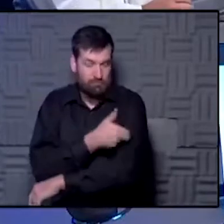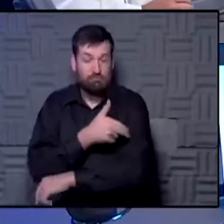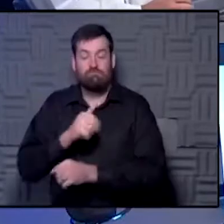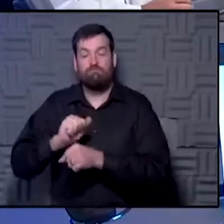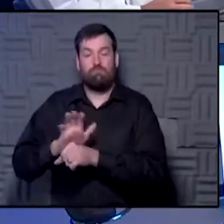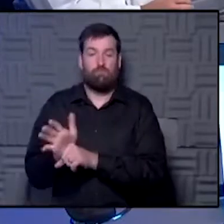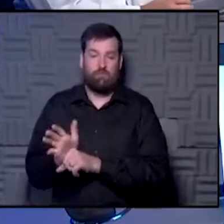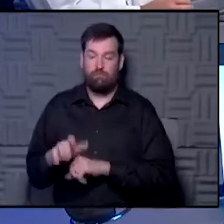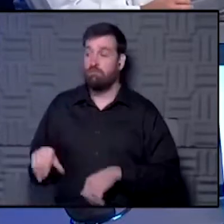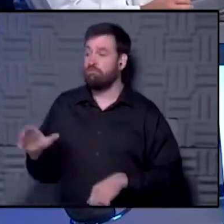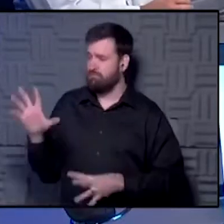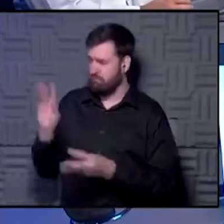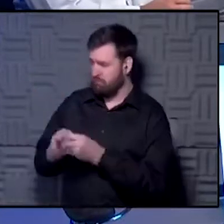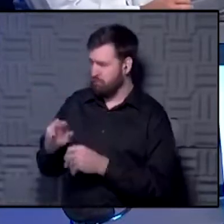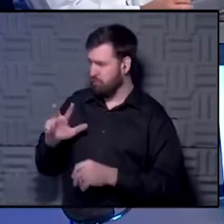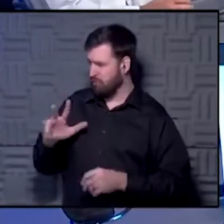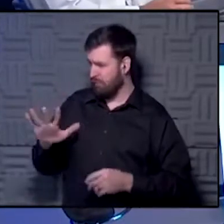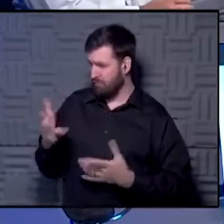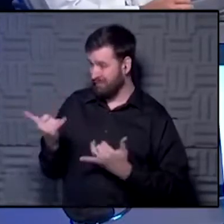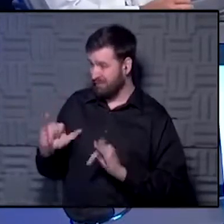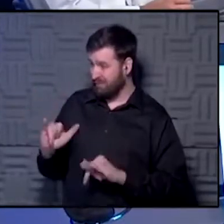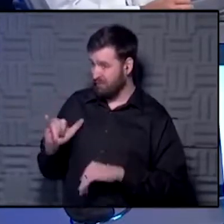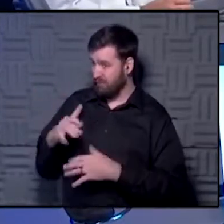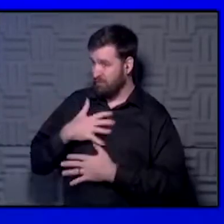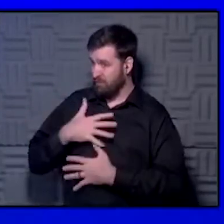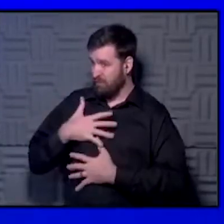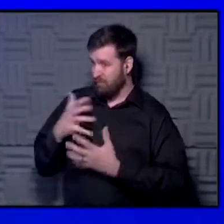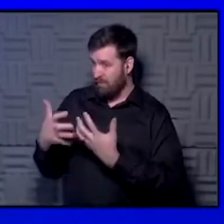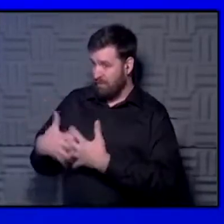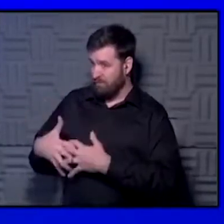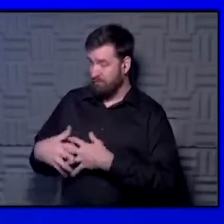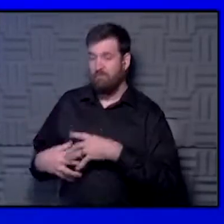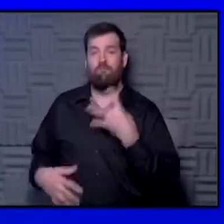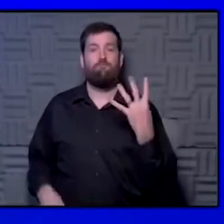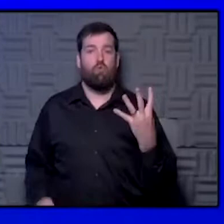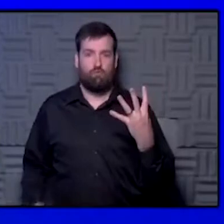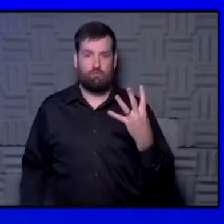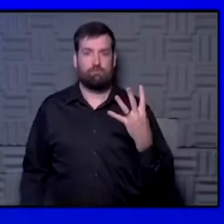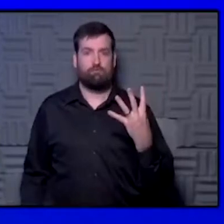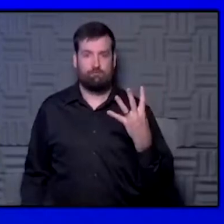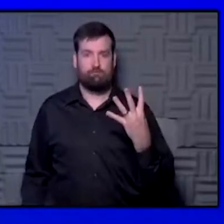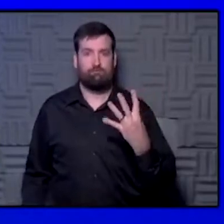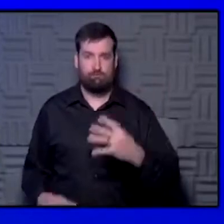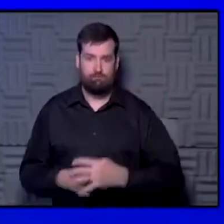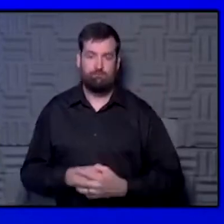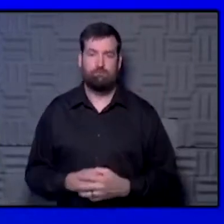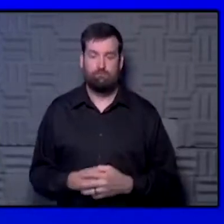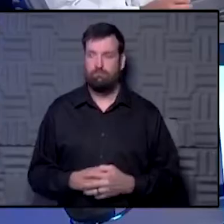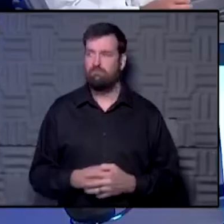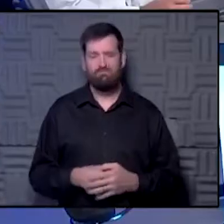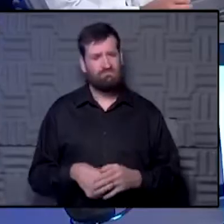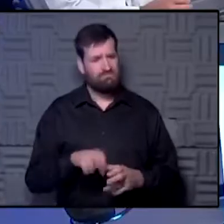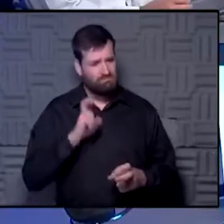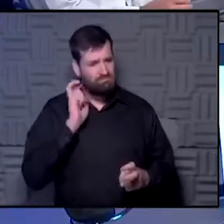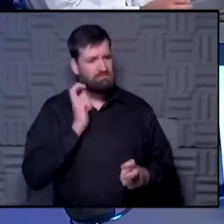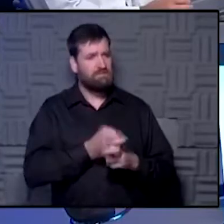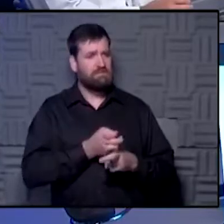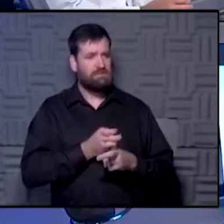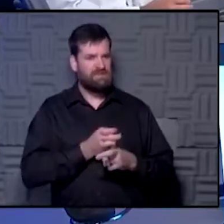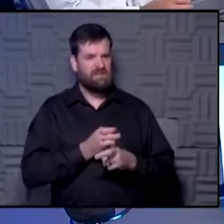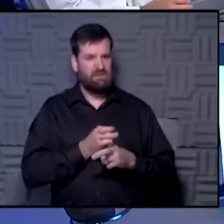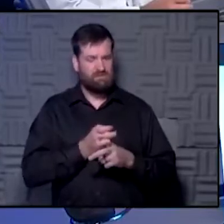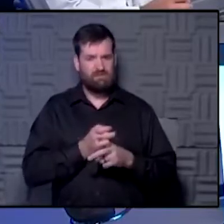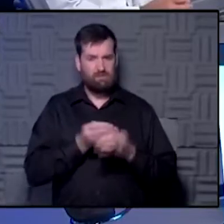those 35, are there any that are still on ventilators? There are 4 that are still on the ventilator. Yep. It's really hard to come off the